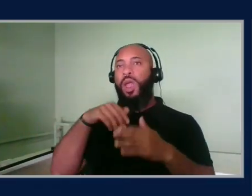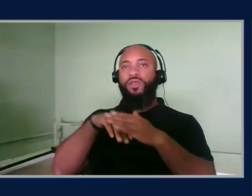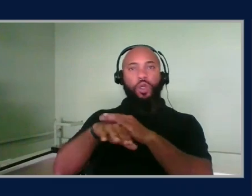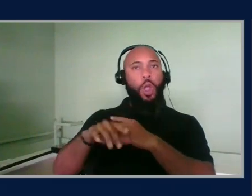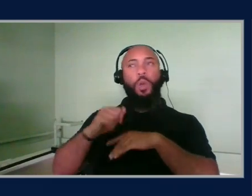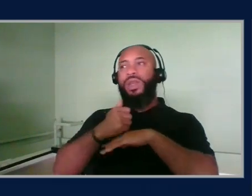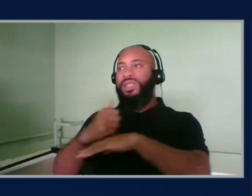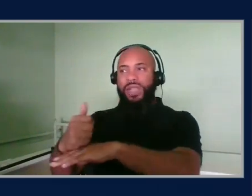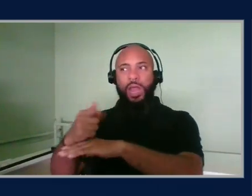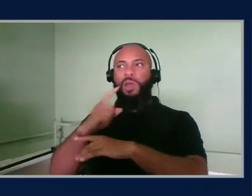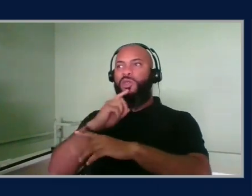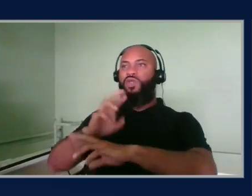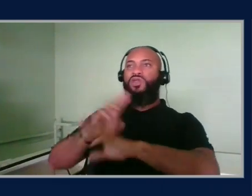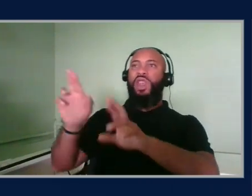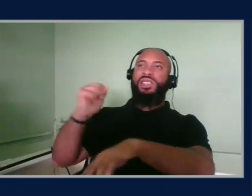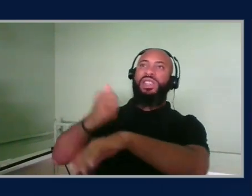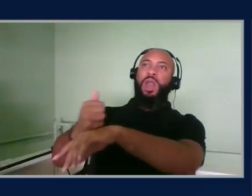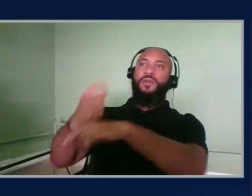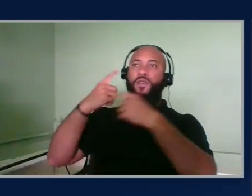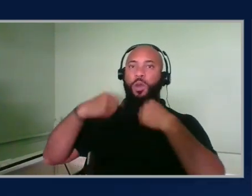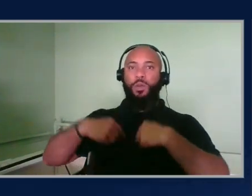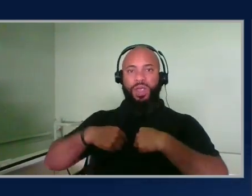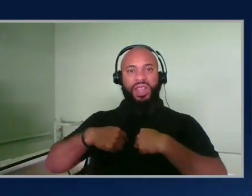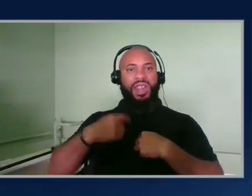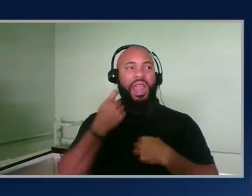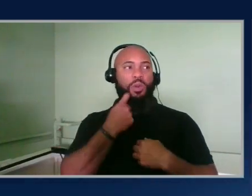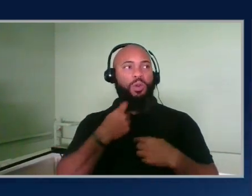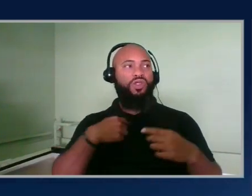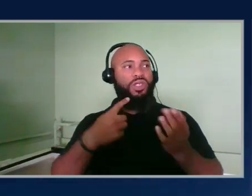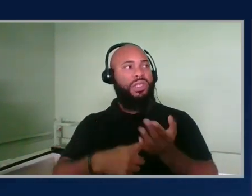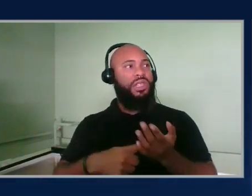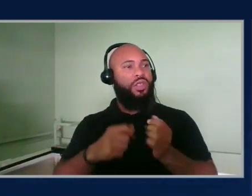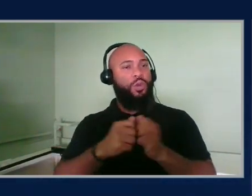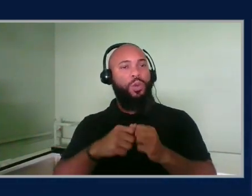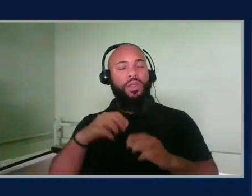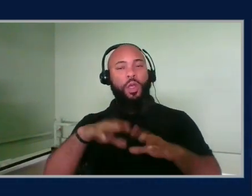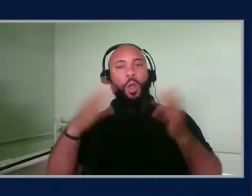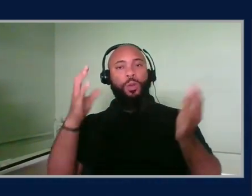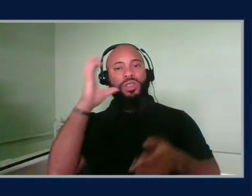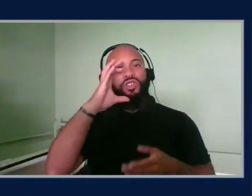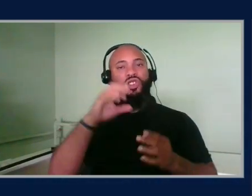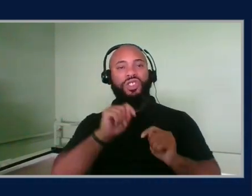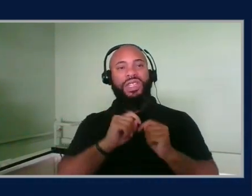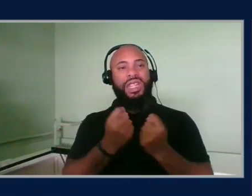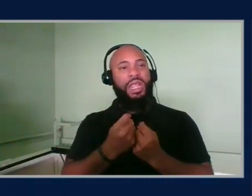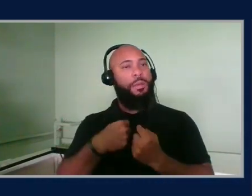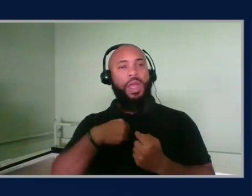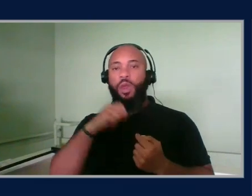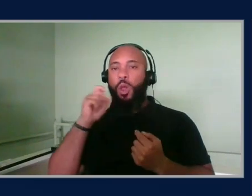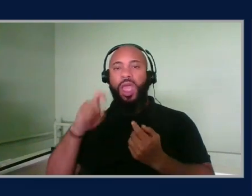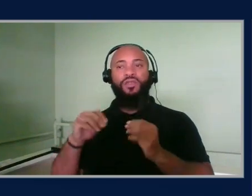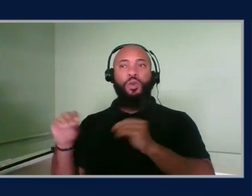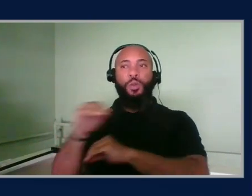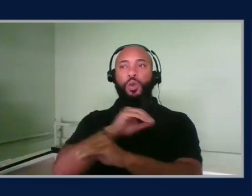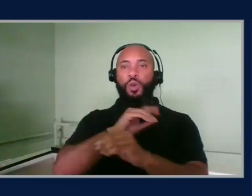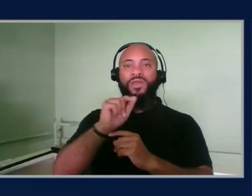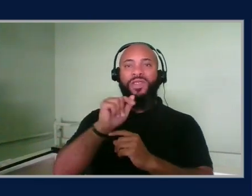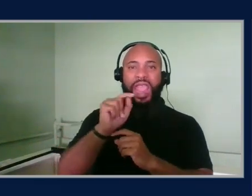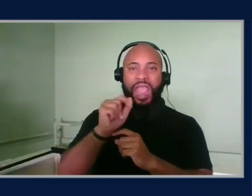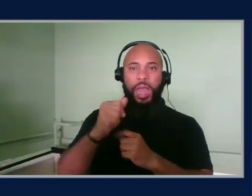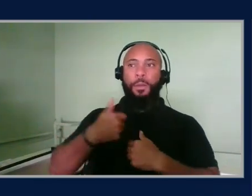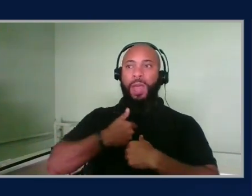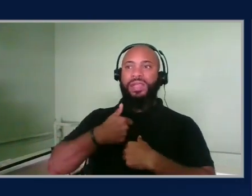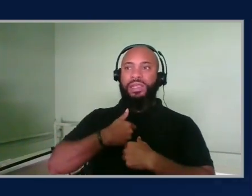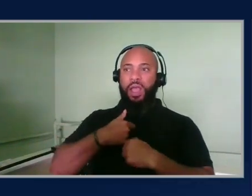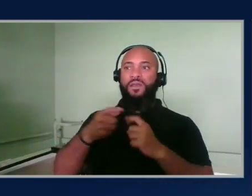up for me. Like we were just talking with the OpenSearch team about, you know, I don't need to move data out of S3, you know, myself. Yeah.